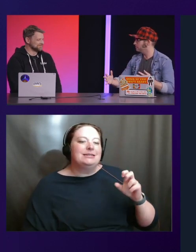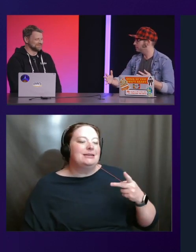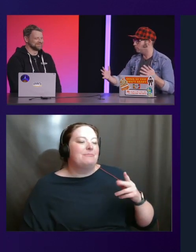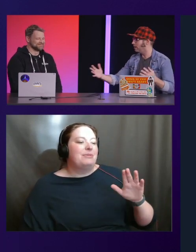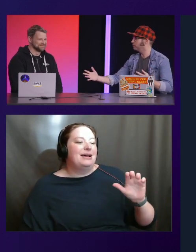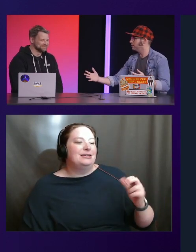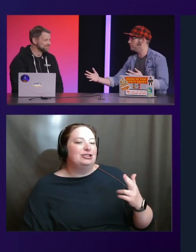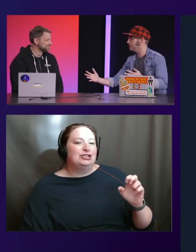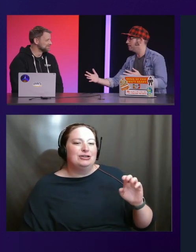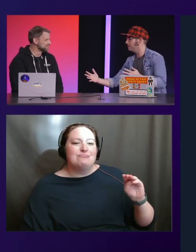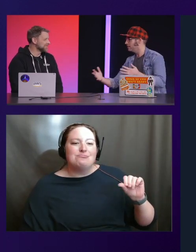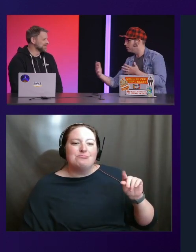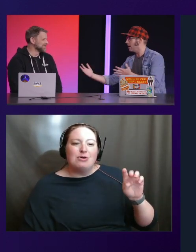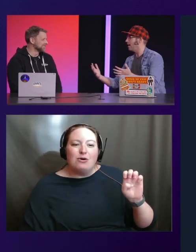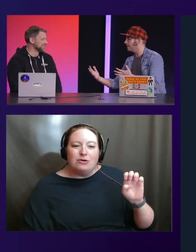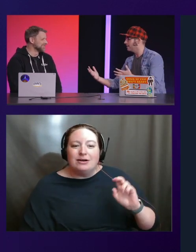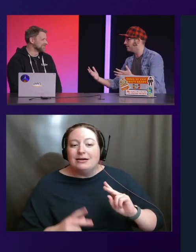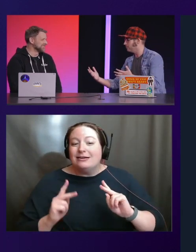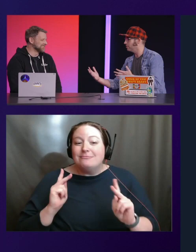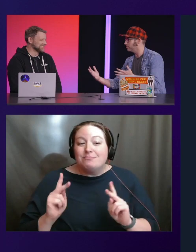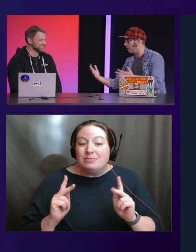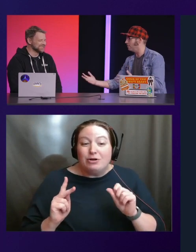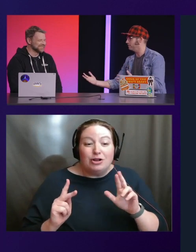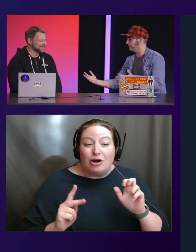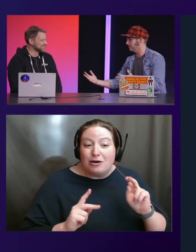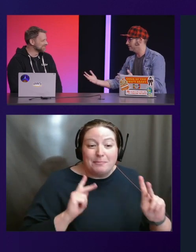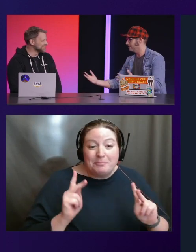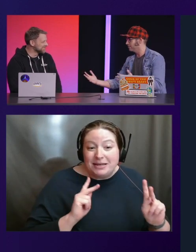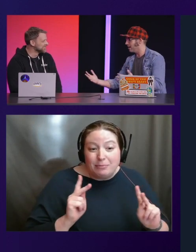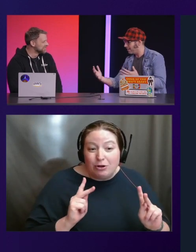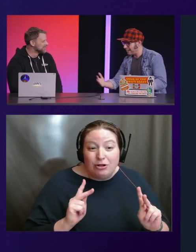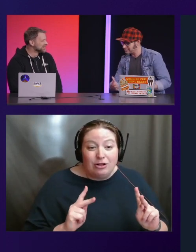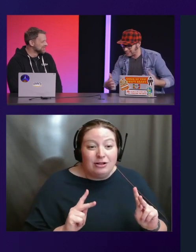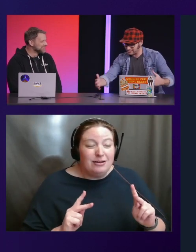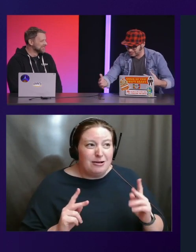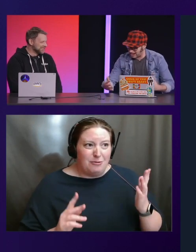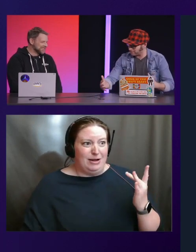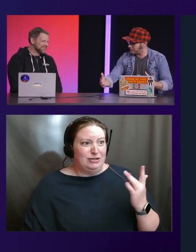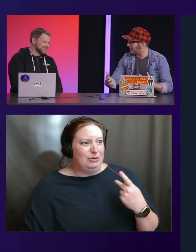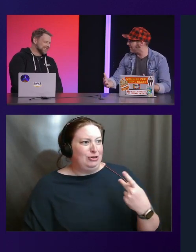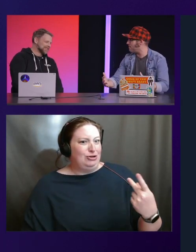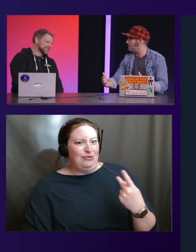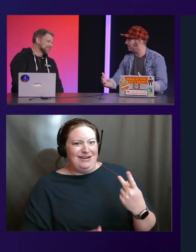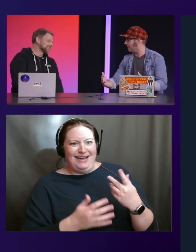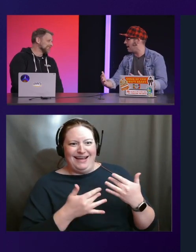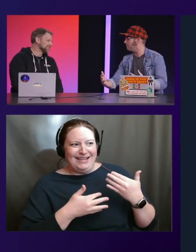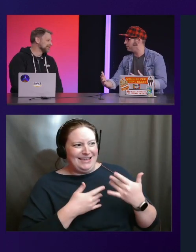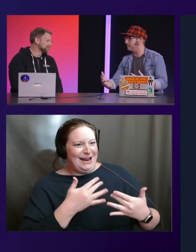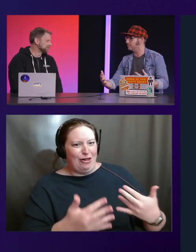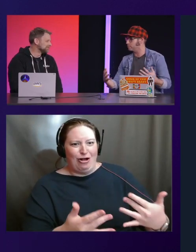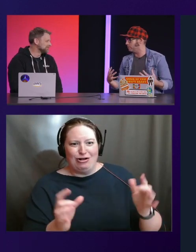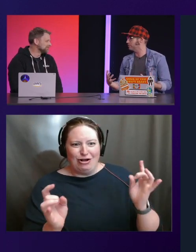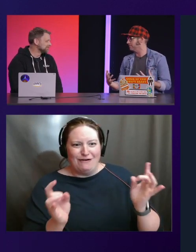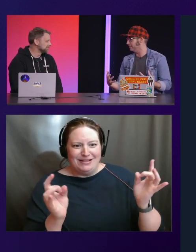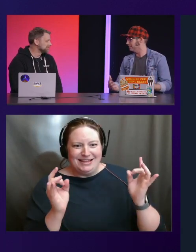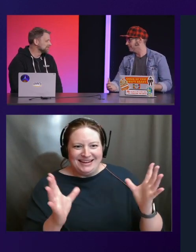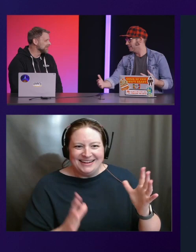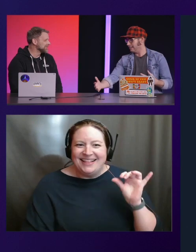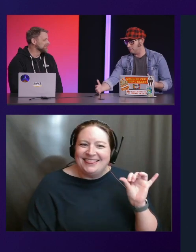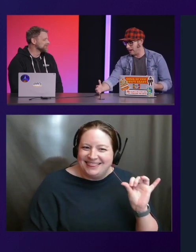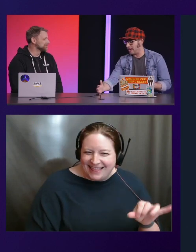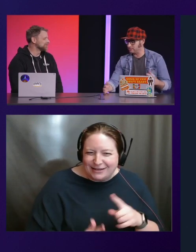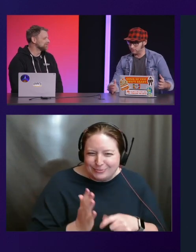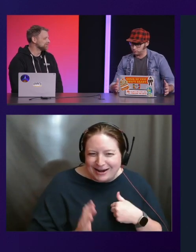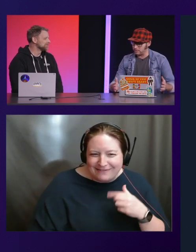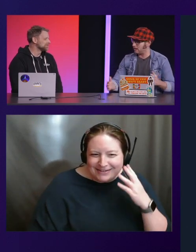people, so why should it be? You and I get along so awfully. Right? And that's kind of the dynamic that I've faced personally